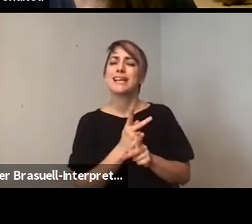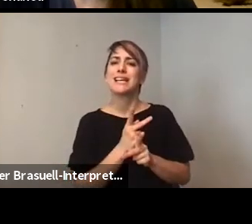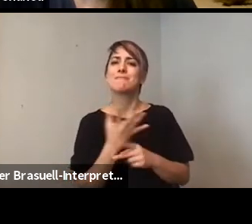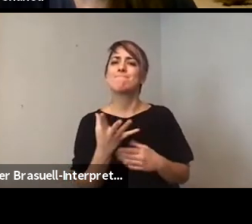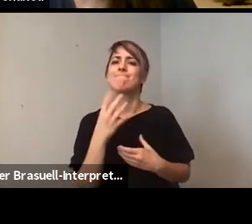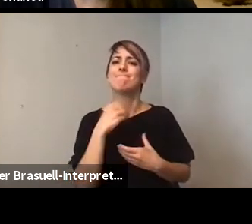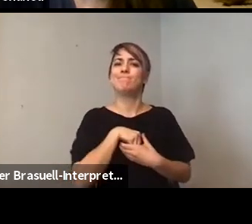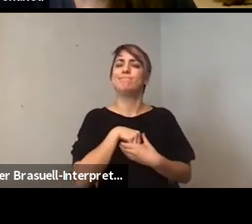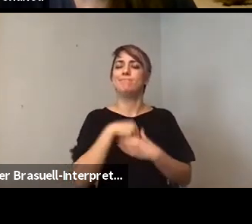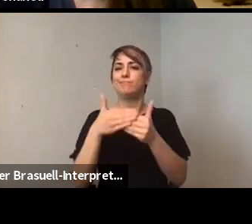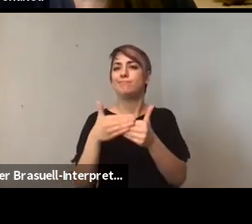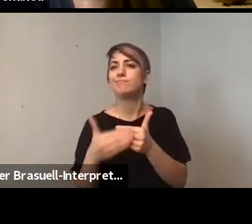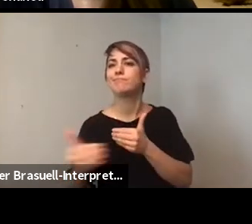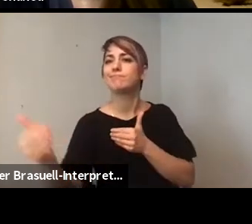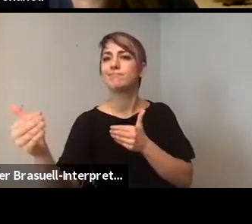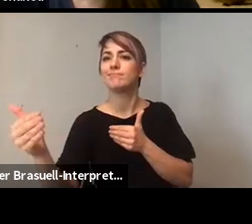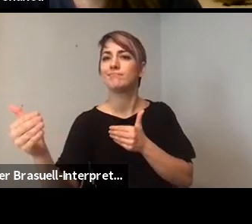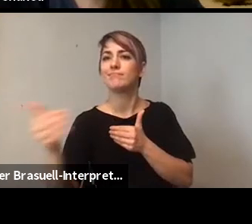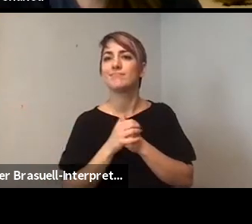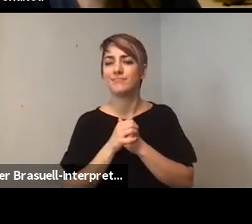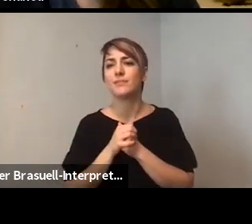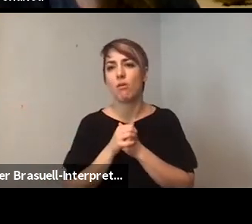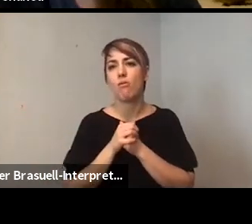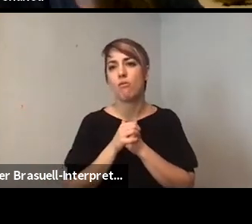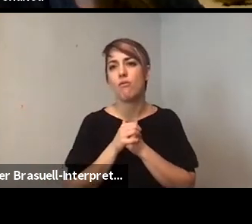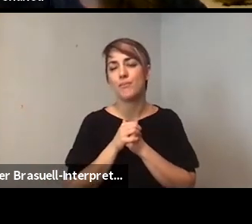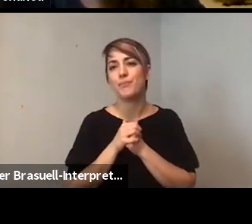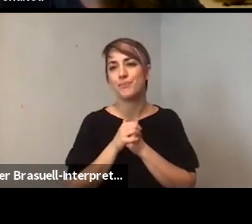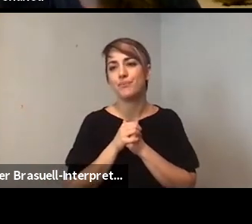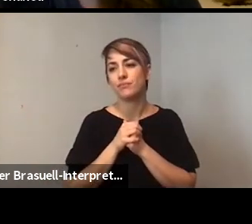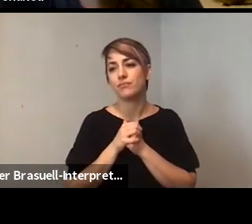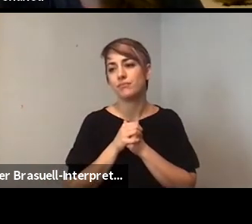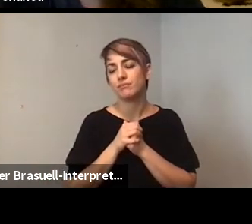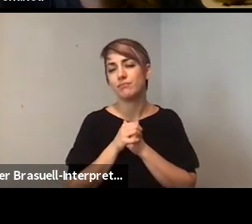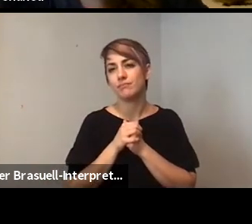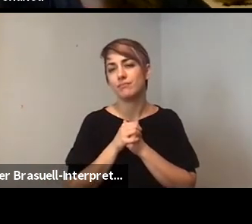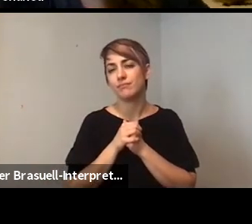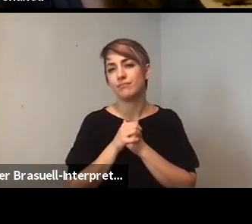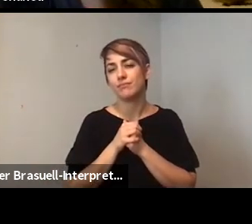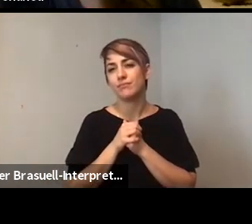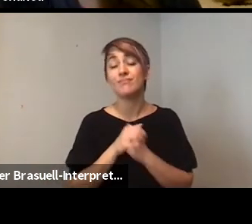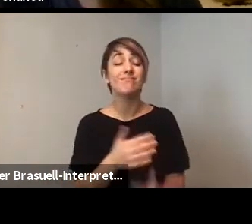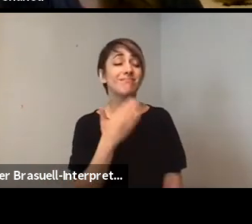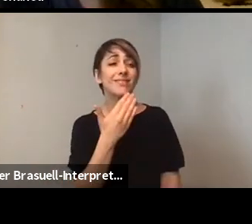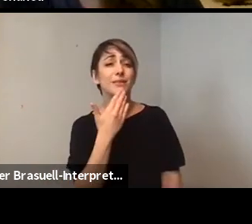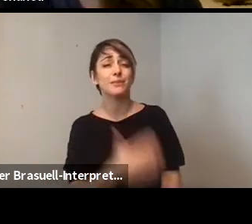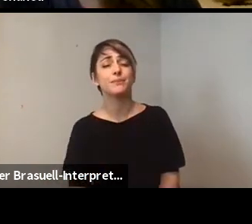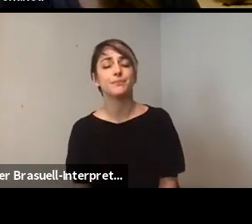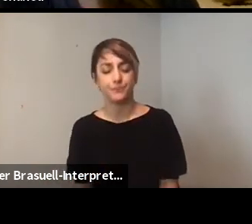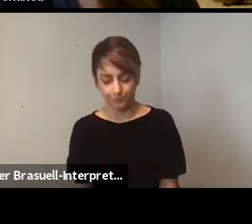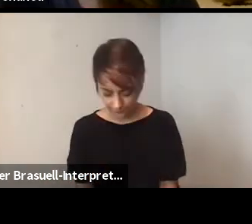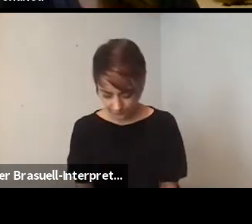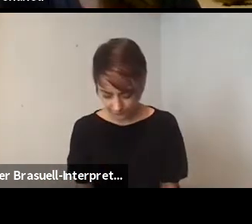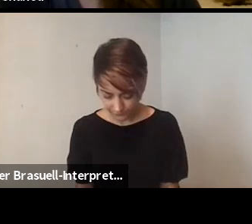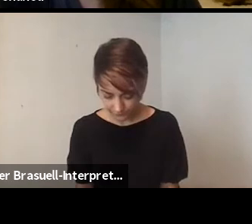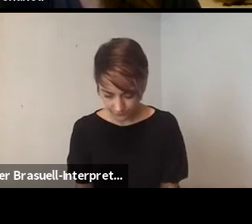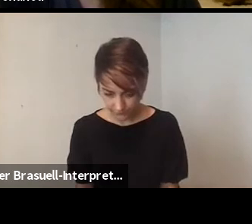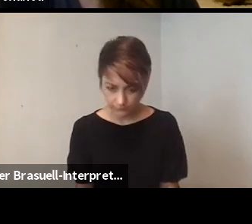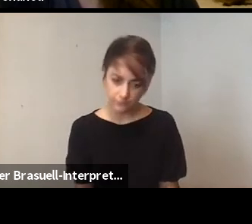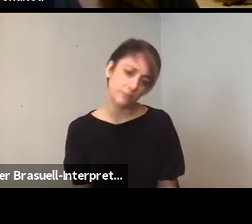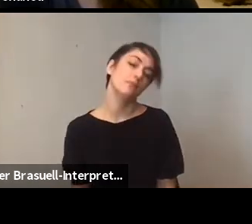I'm going to have more in myself for the future. Thank you so much for that. And how about